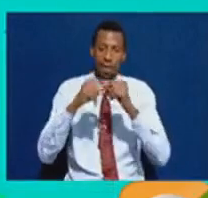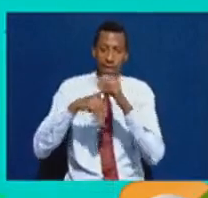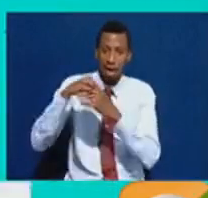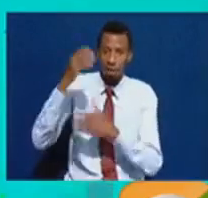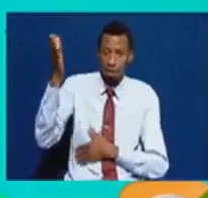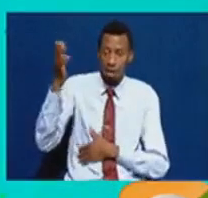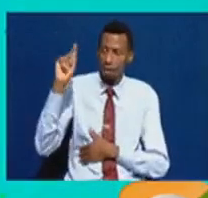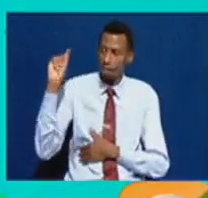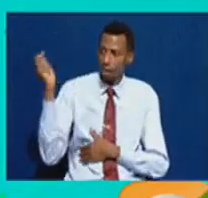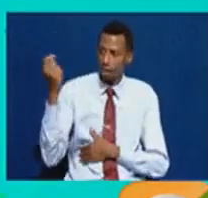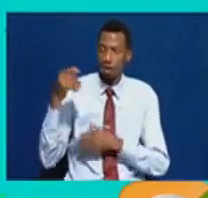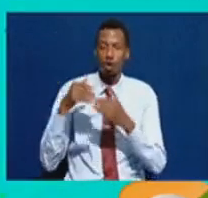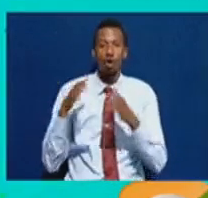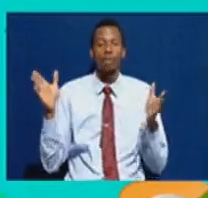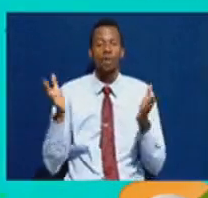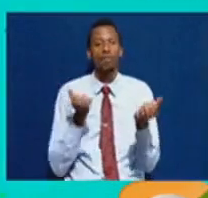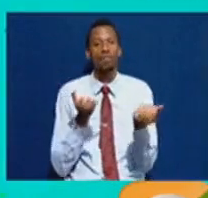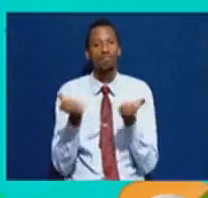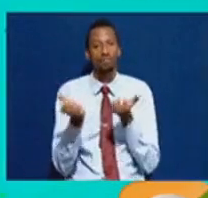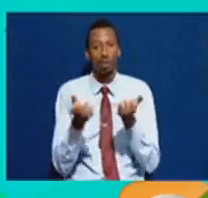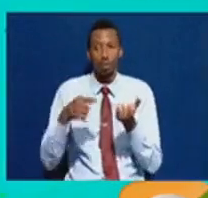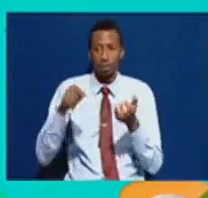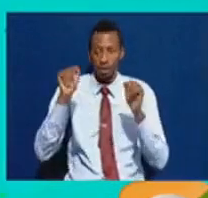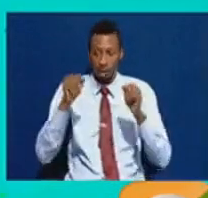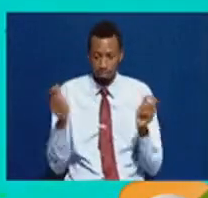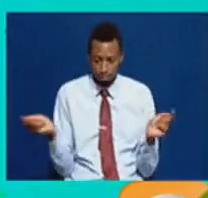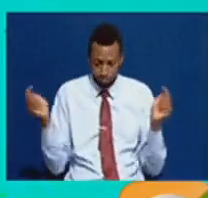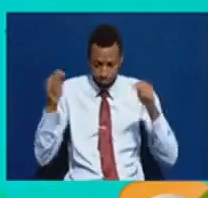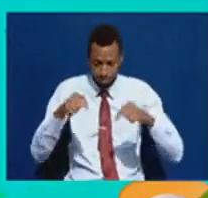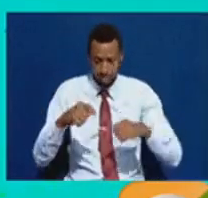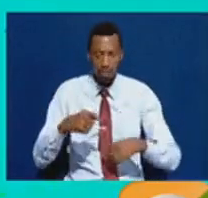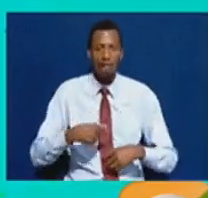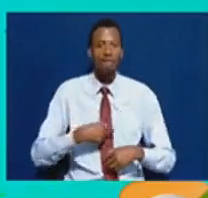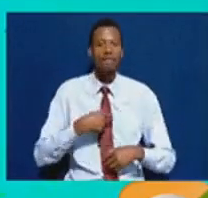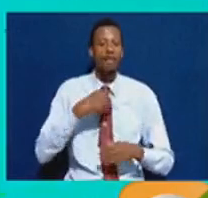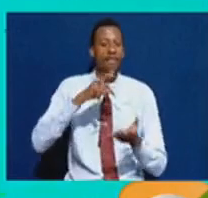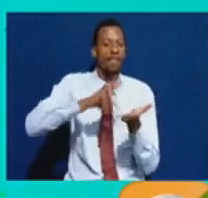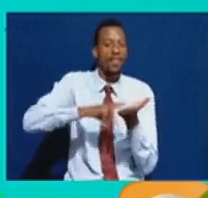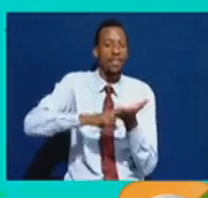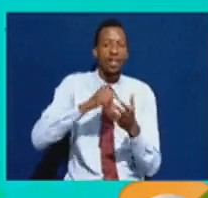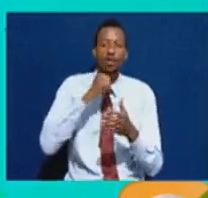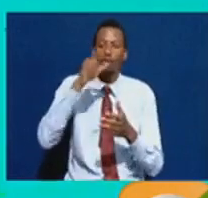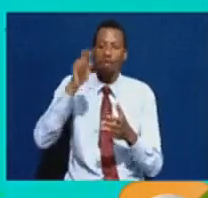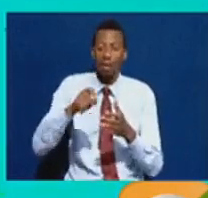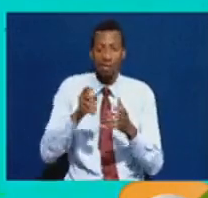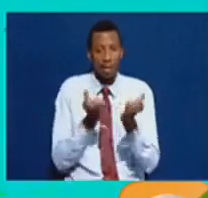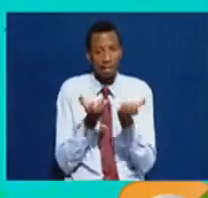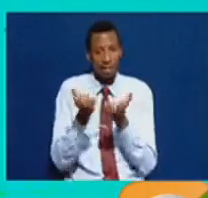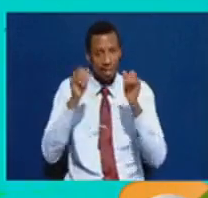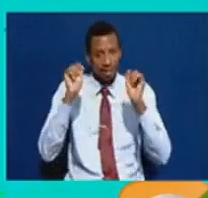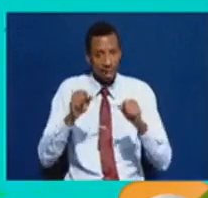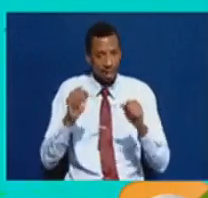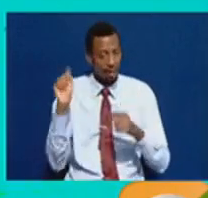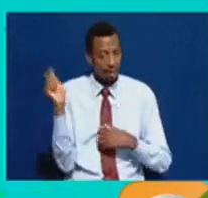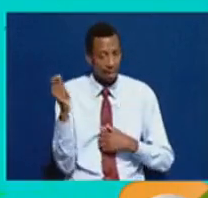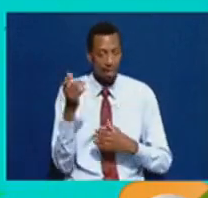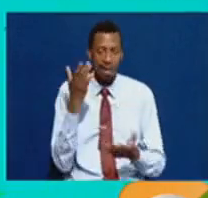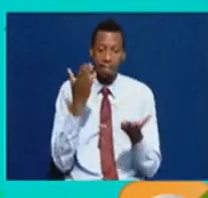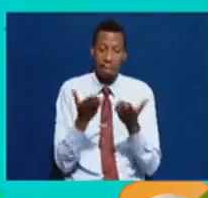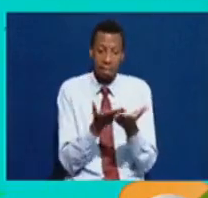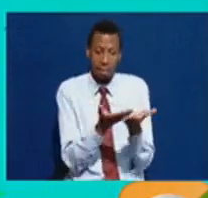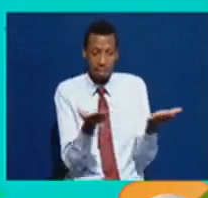is open to do business, that we can come here visa-free and do business for the Republic of Kenya, maybe those people might choose to go to